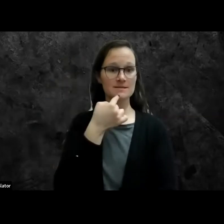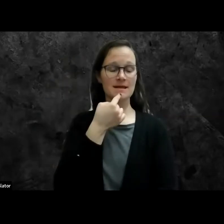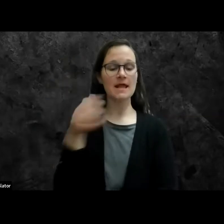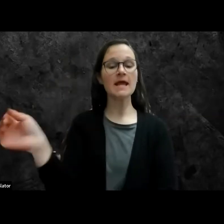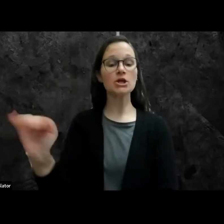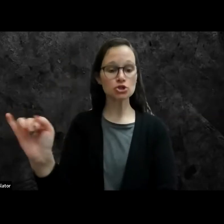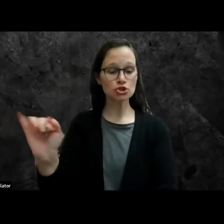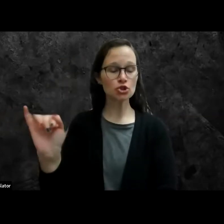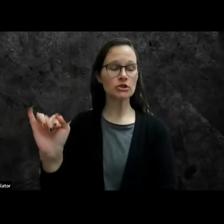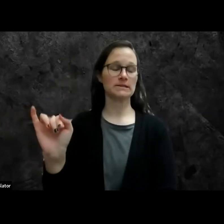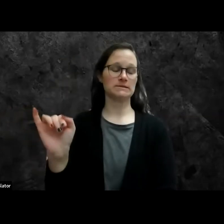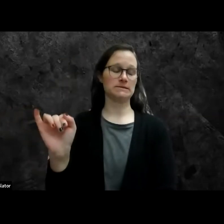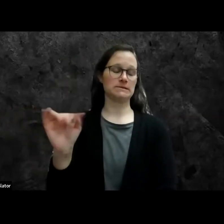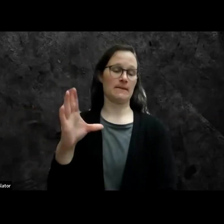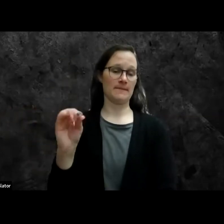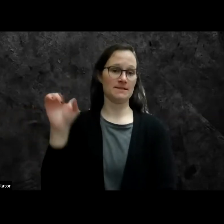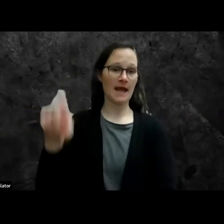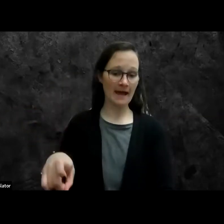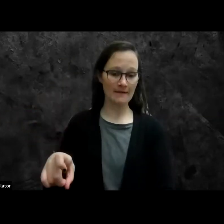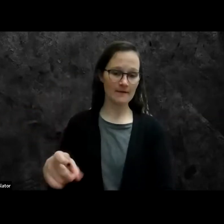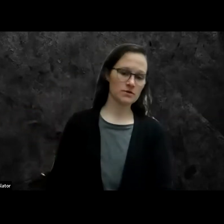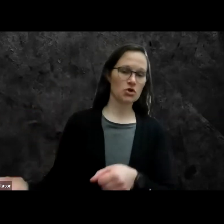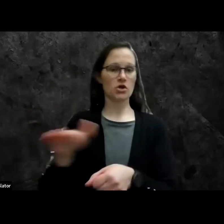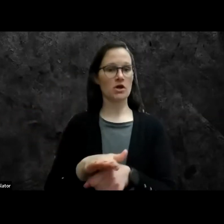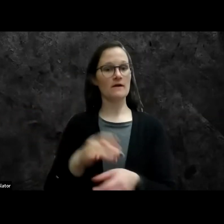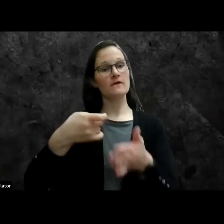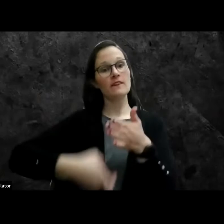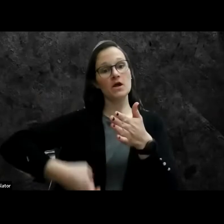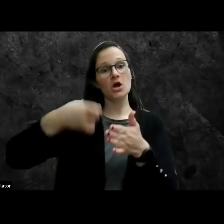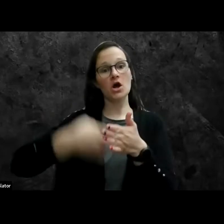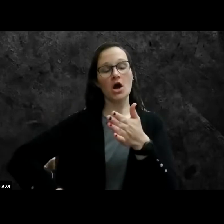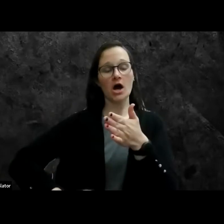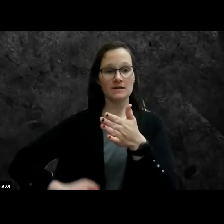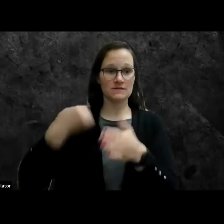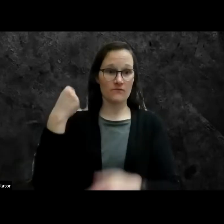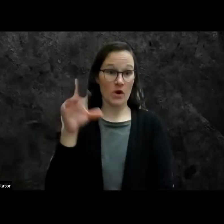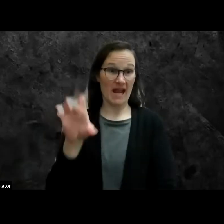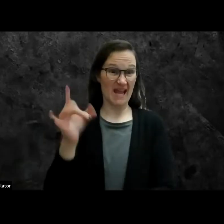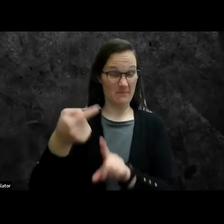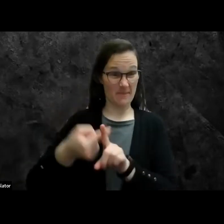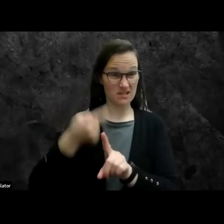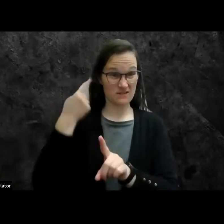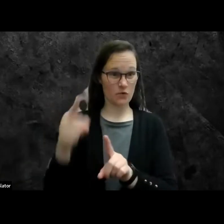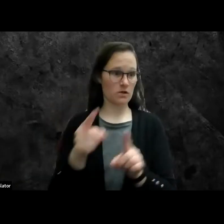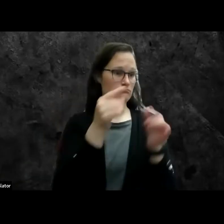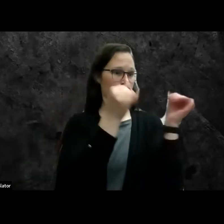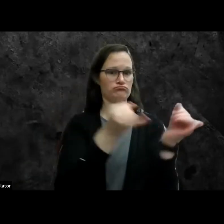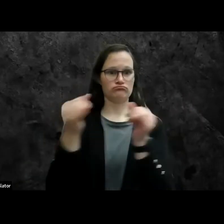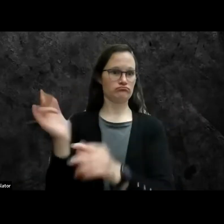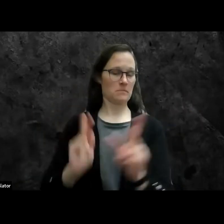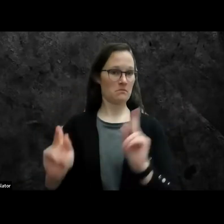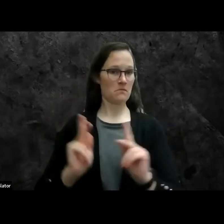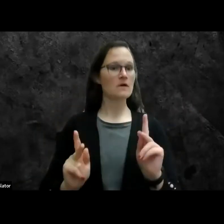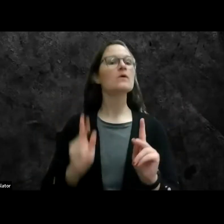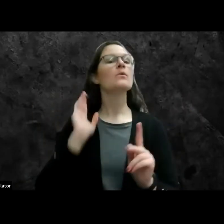required to cover the cost of tests up to 8 months per individual. There'll be more information about that in the Now